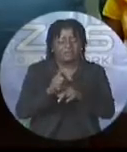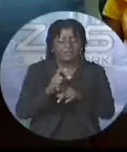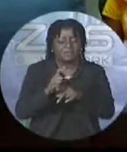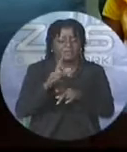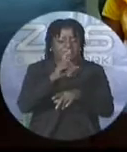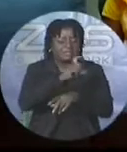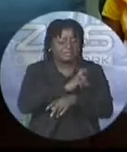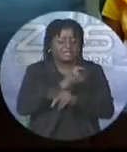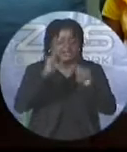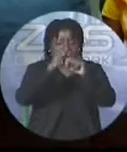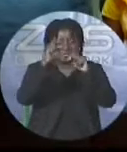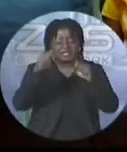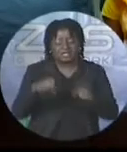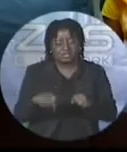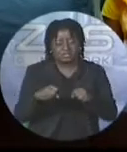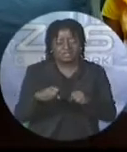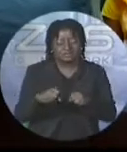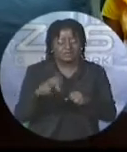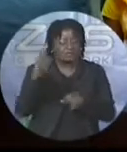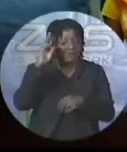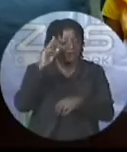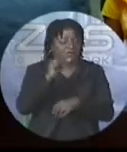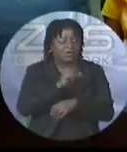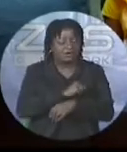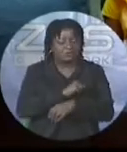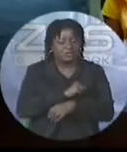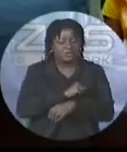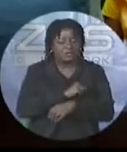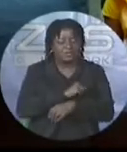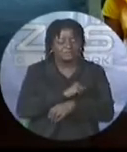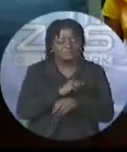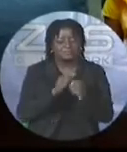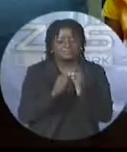with cameraman Lyndon Smith, I am Vaughn Albury, ZNS Network News.